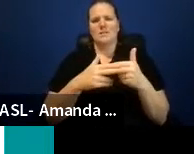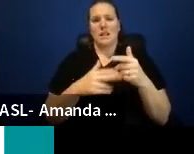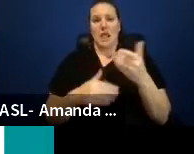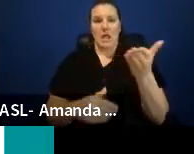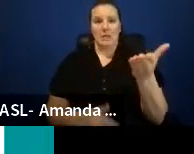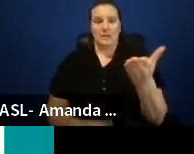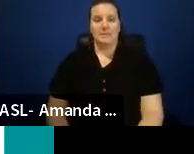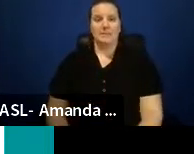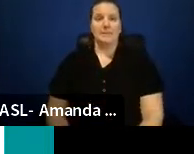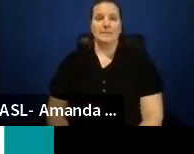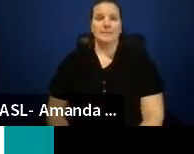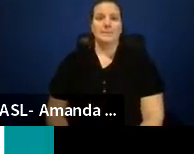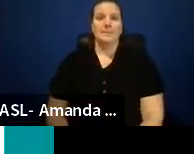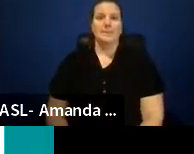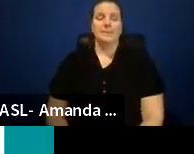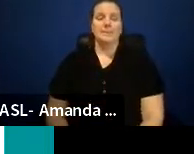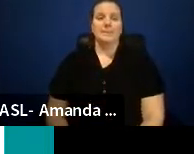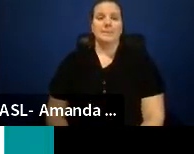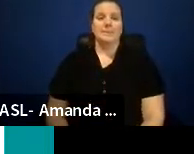1-646-931-3860 or